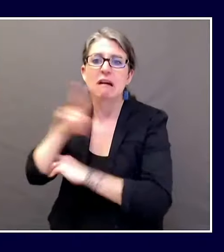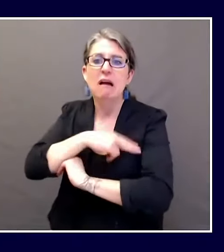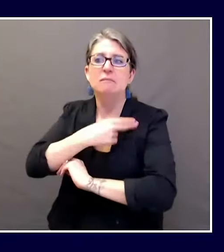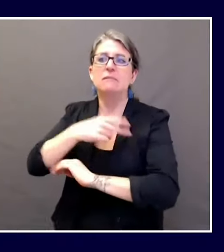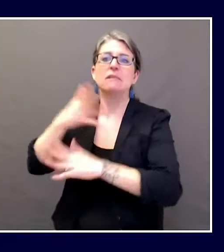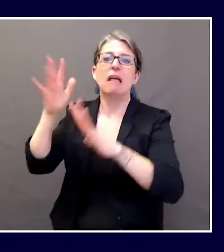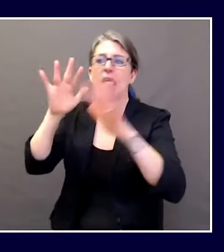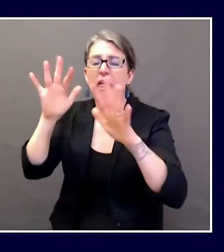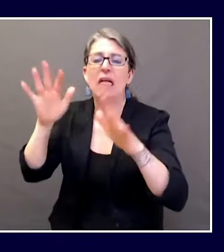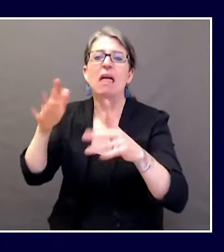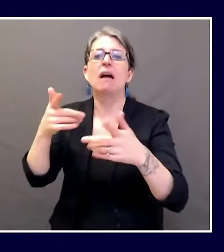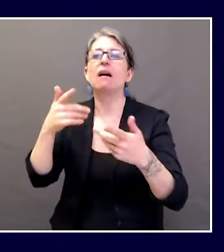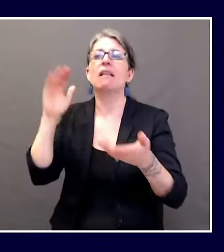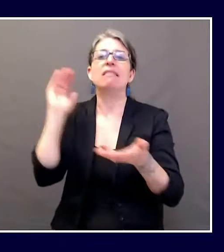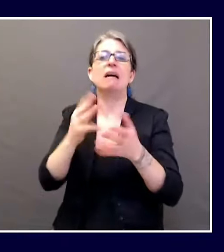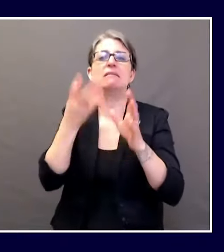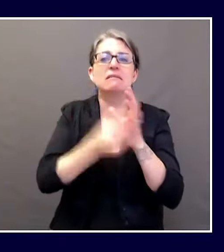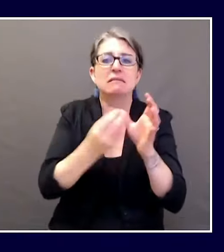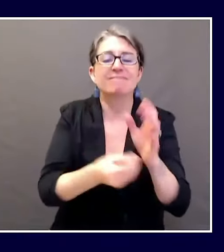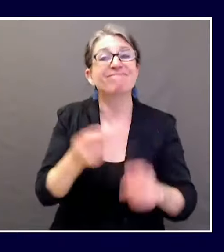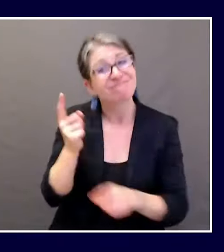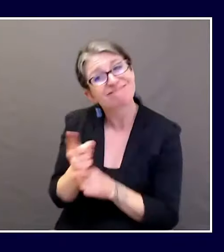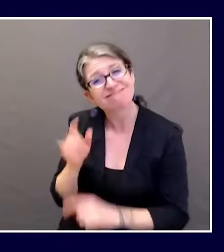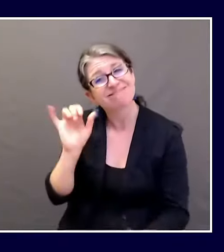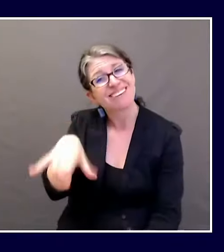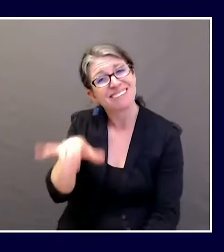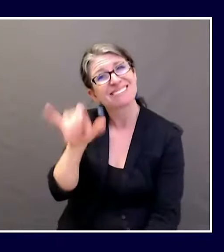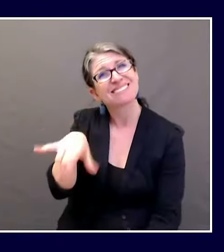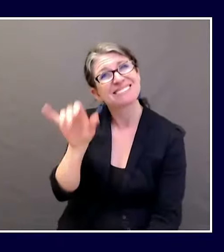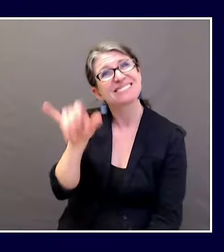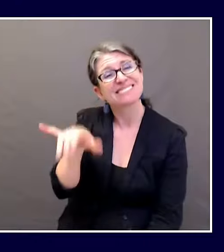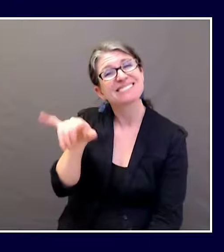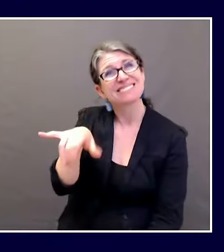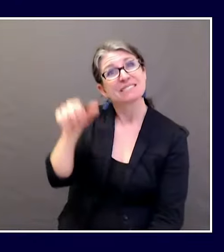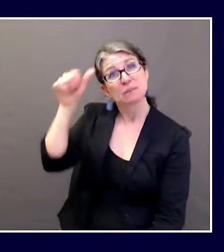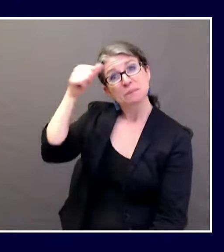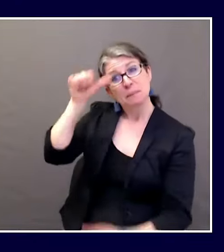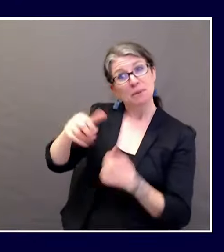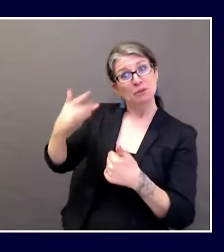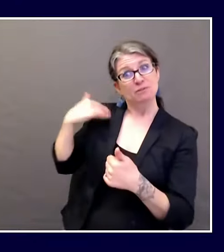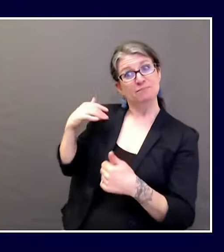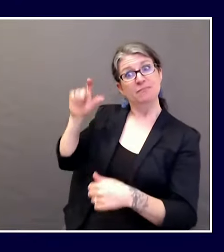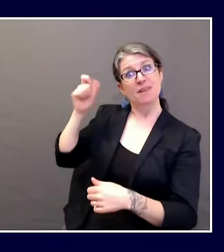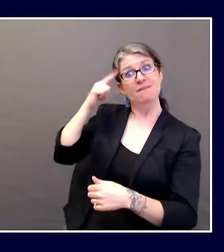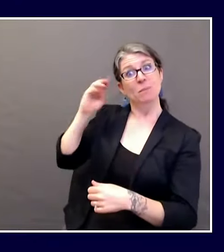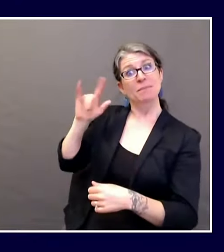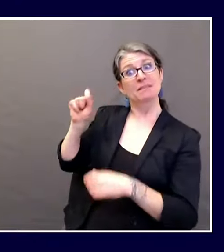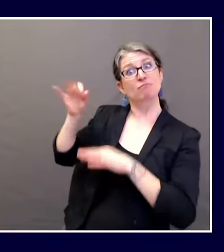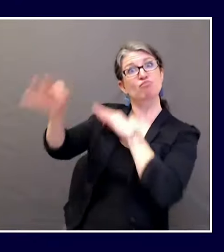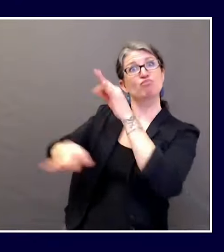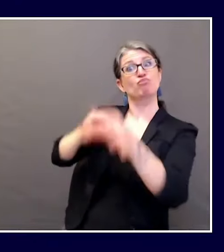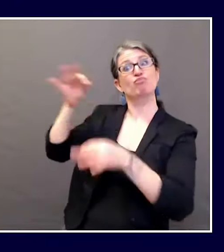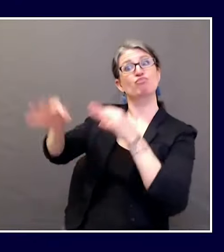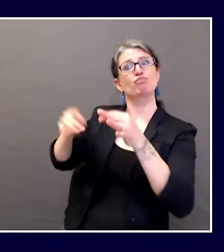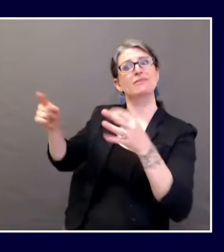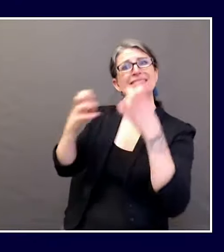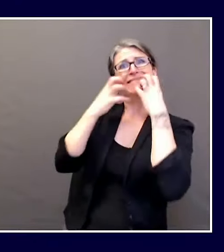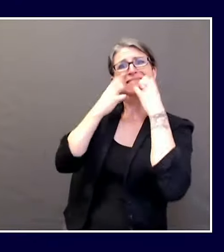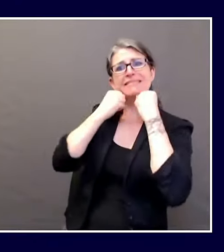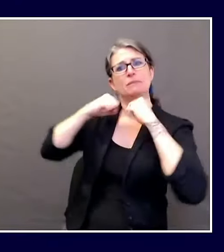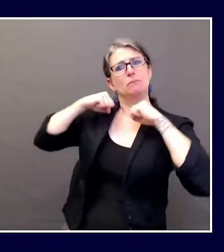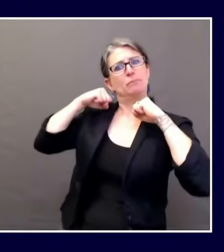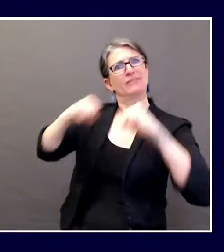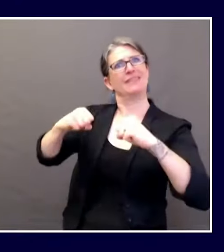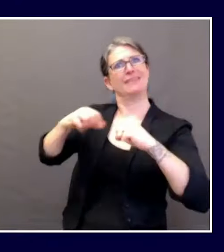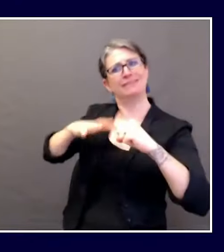most vulnerable, which in Maine entails those who are of an older age, by affording them vaccine first,